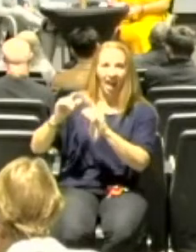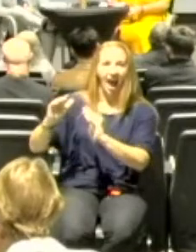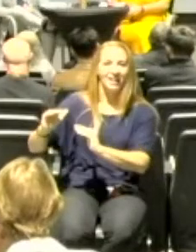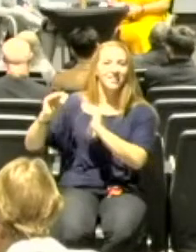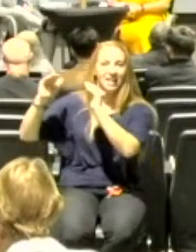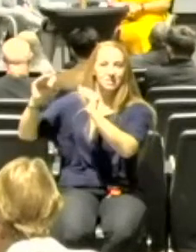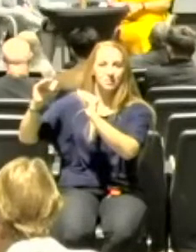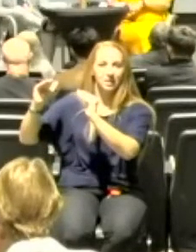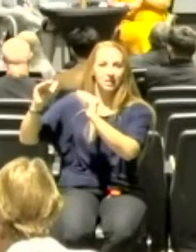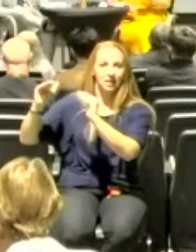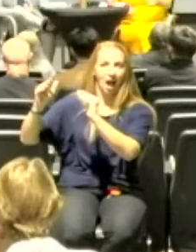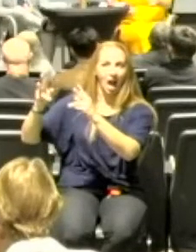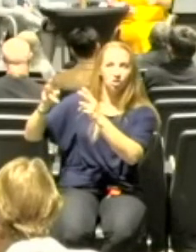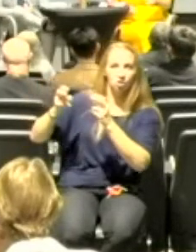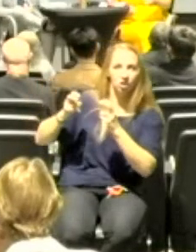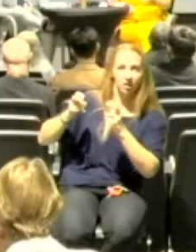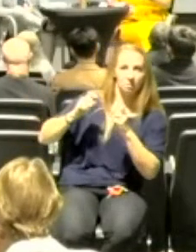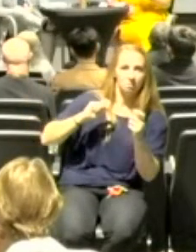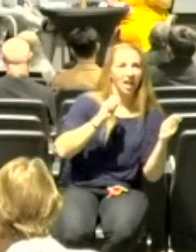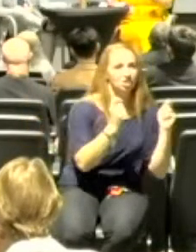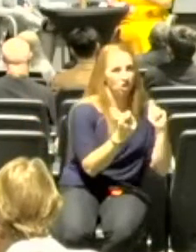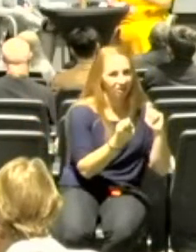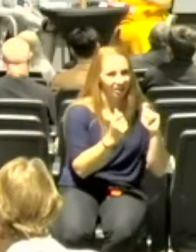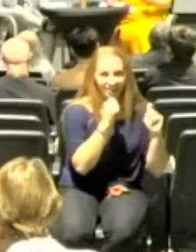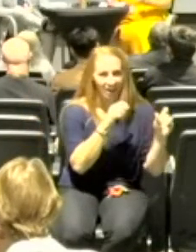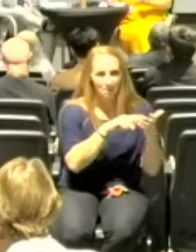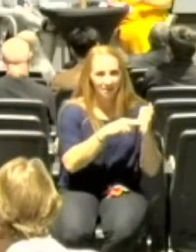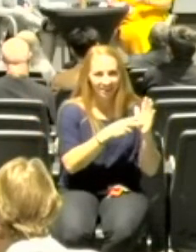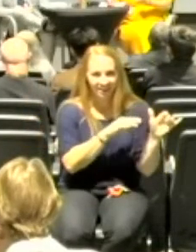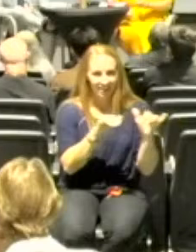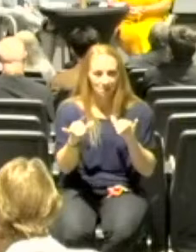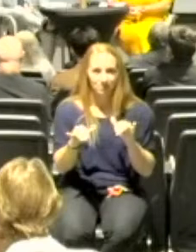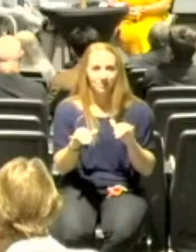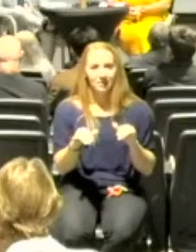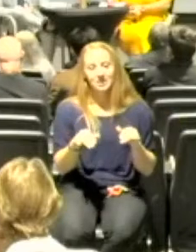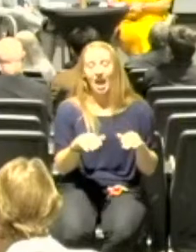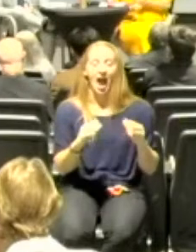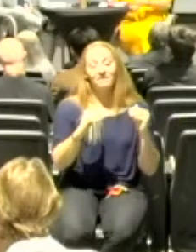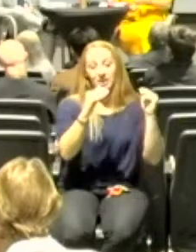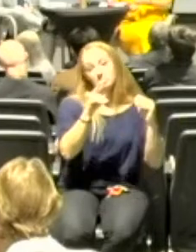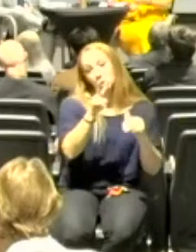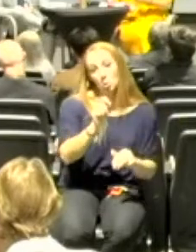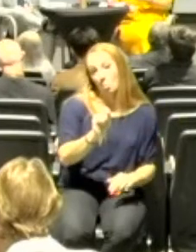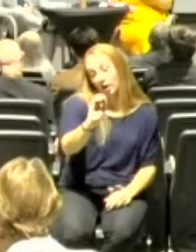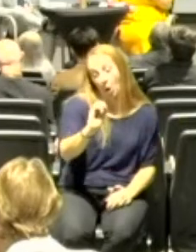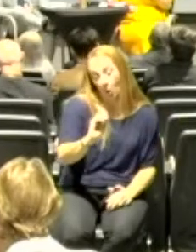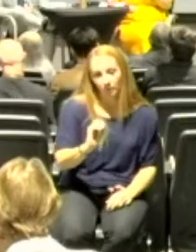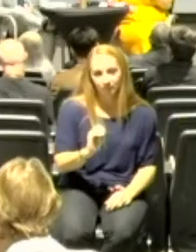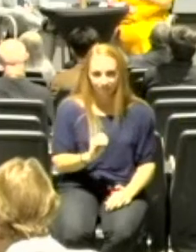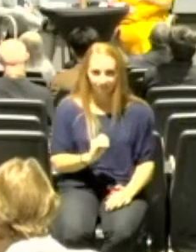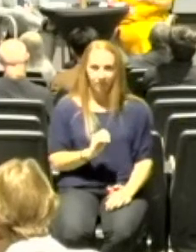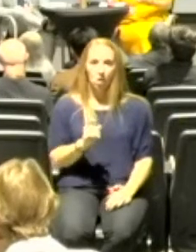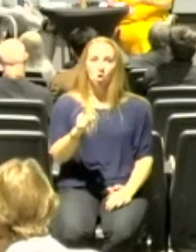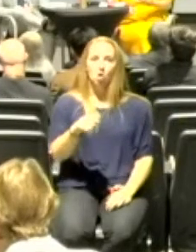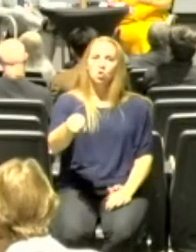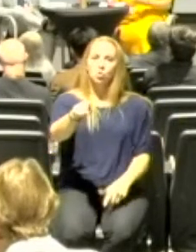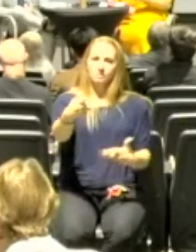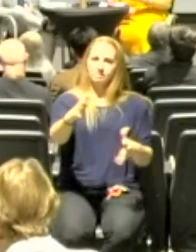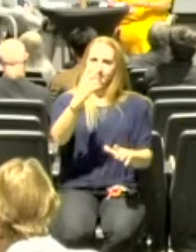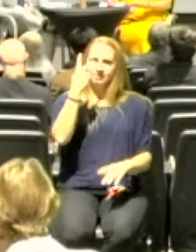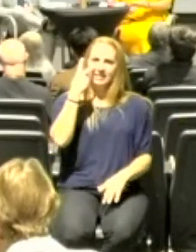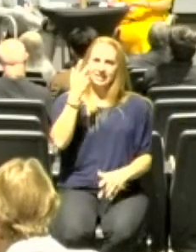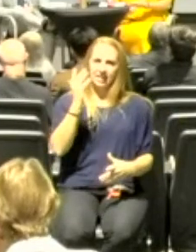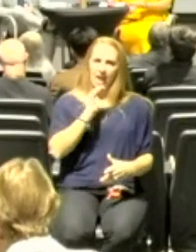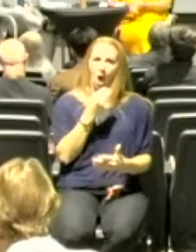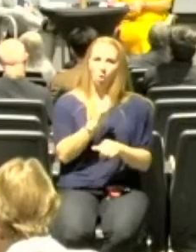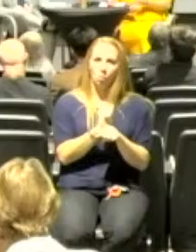and changed it. So I'm going to explain what advancement, what I call advancement 2.0 is. So advancement 2.0, you have seen our work, you just may